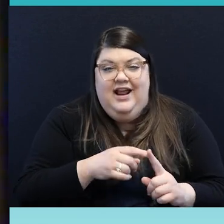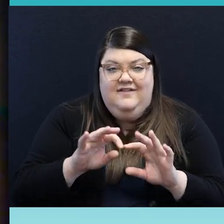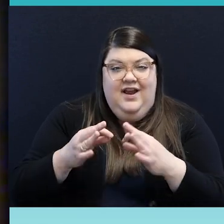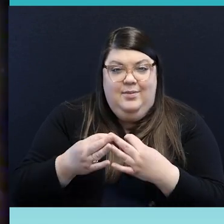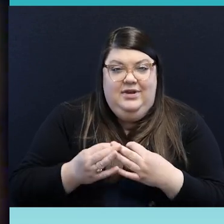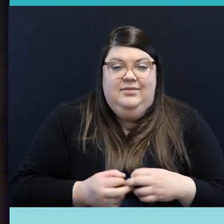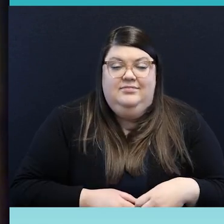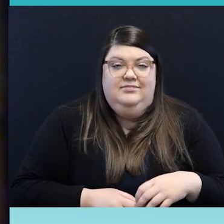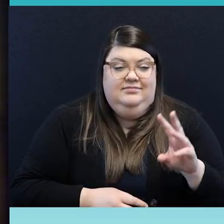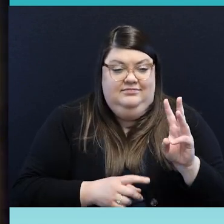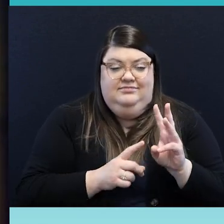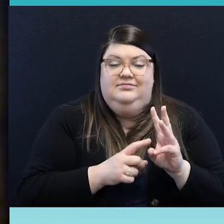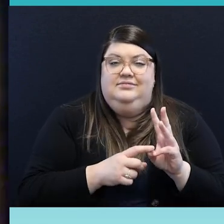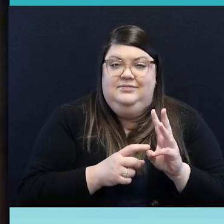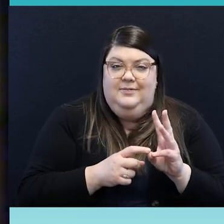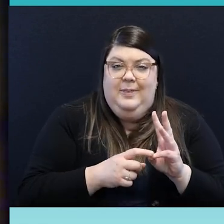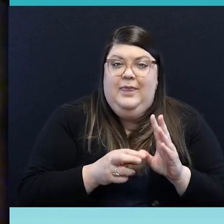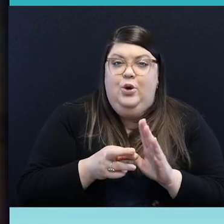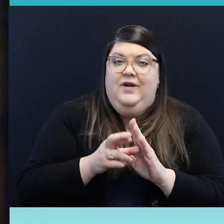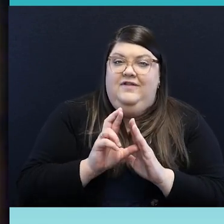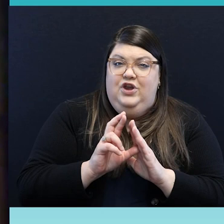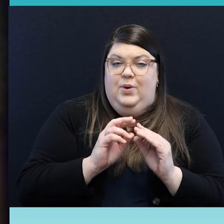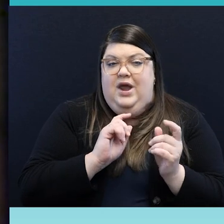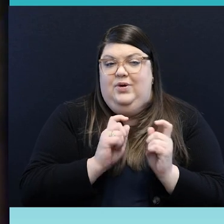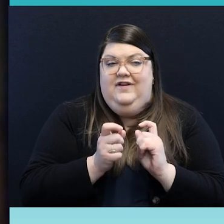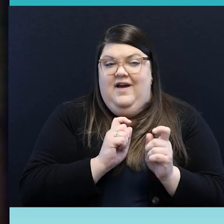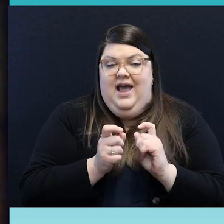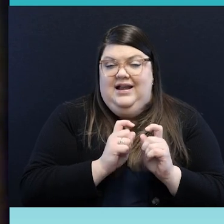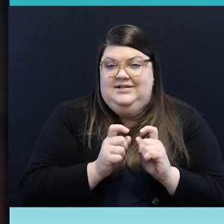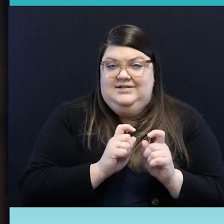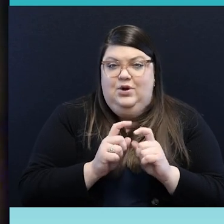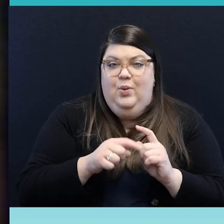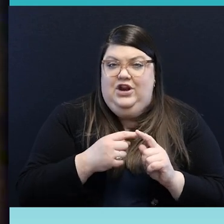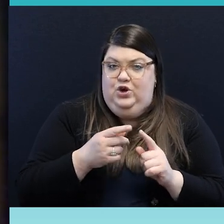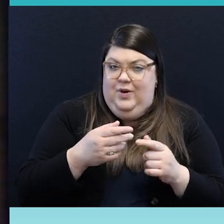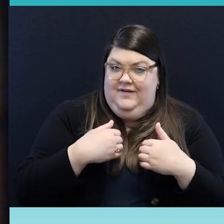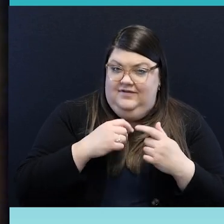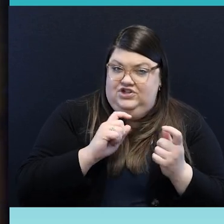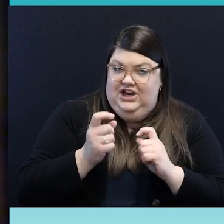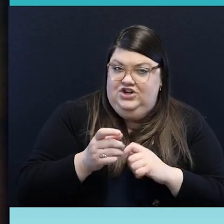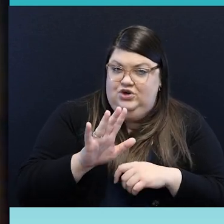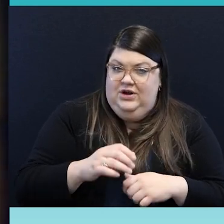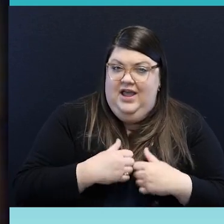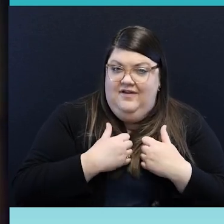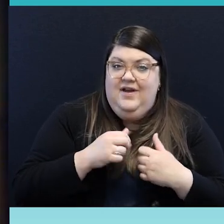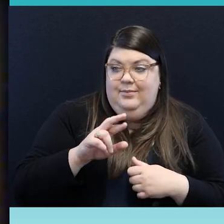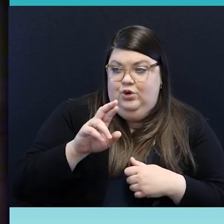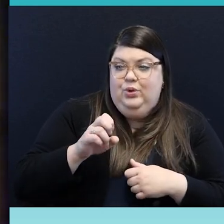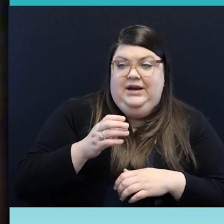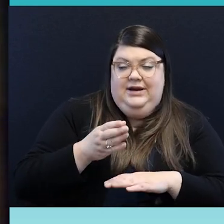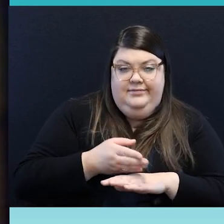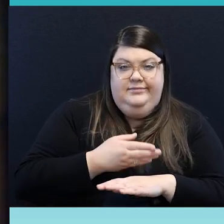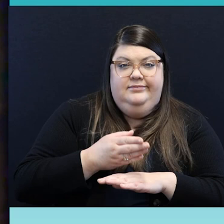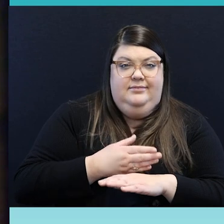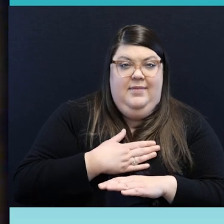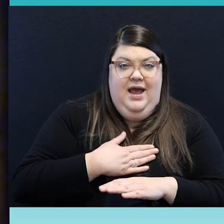revise on a regular basis when you have changes in your life. I'm redoing mine right now because I'm